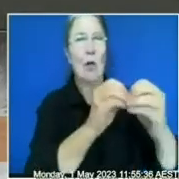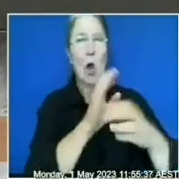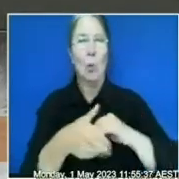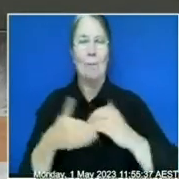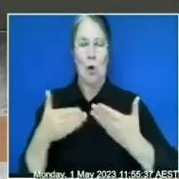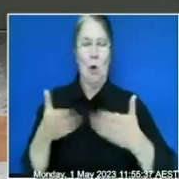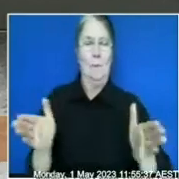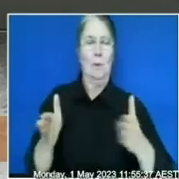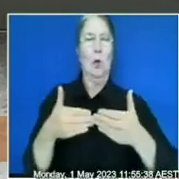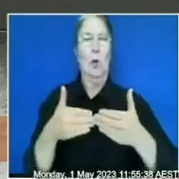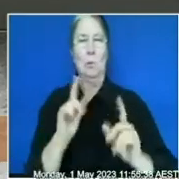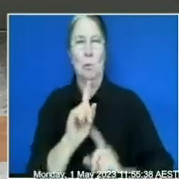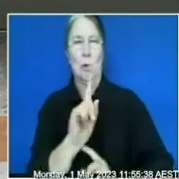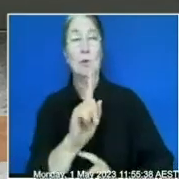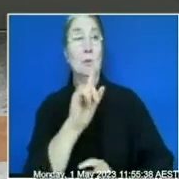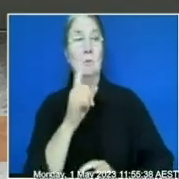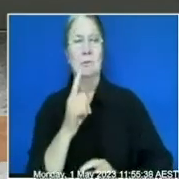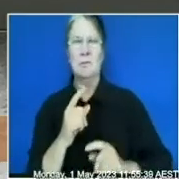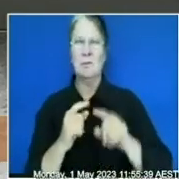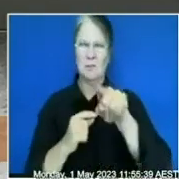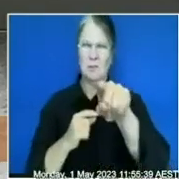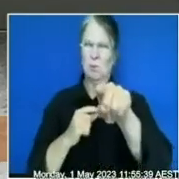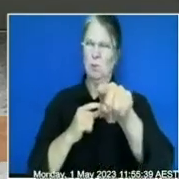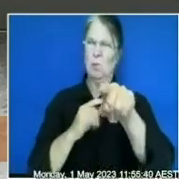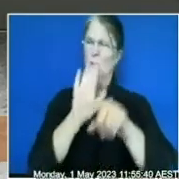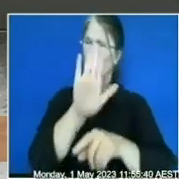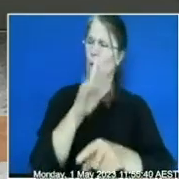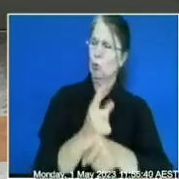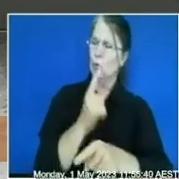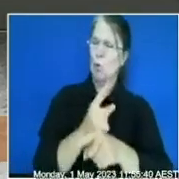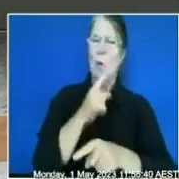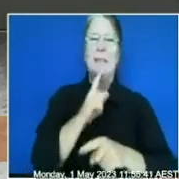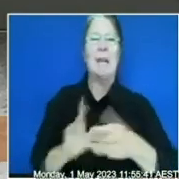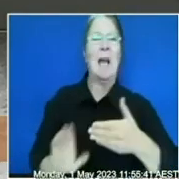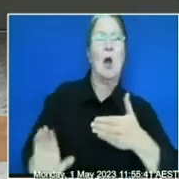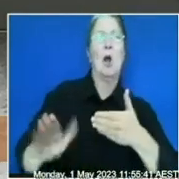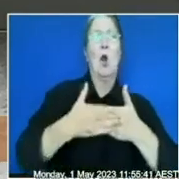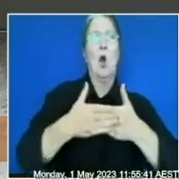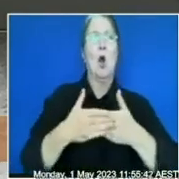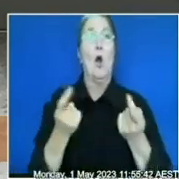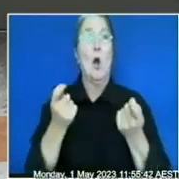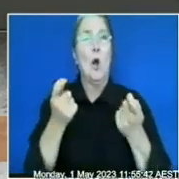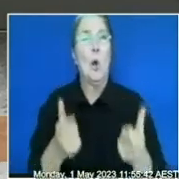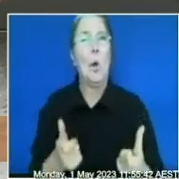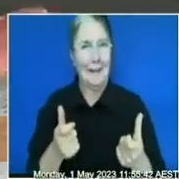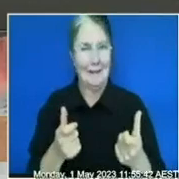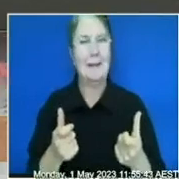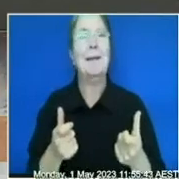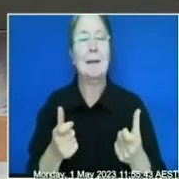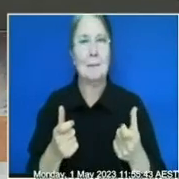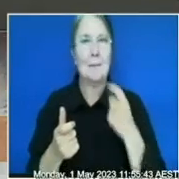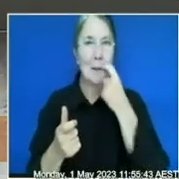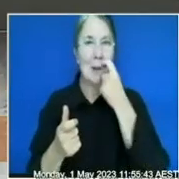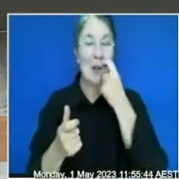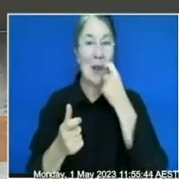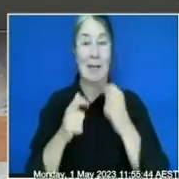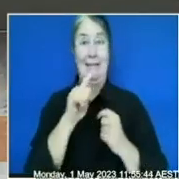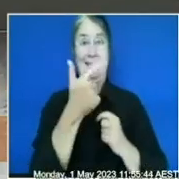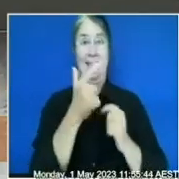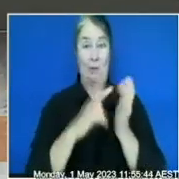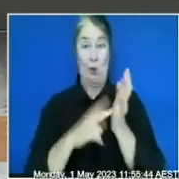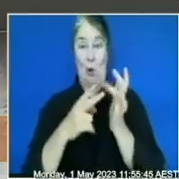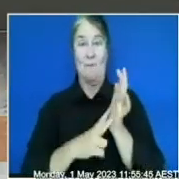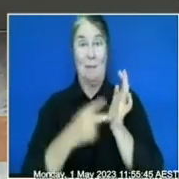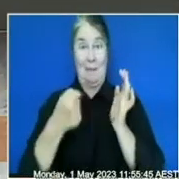law is changed on the 7th of November, is it right that the trial sites will no longer provide those services, or will some of them continue and some not?